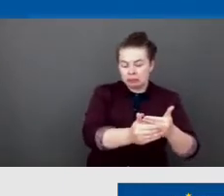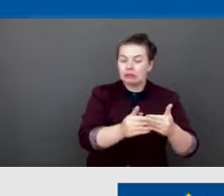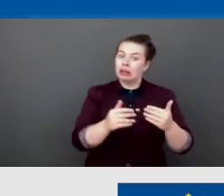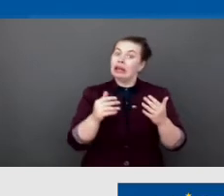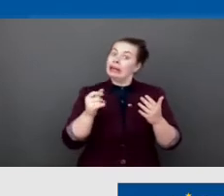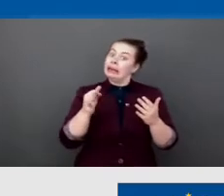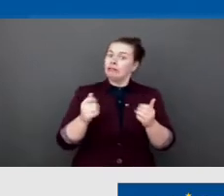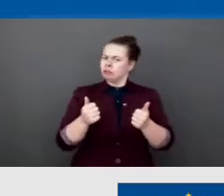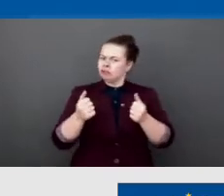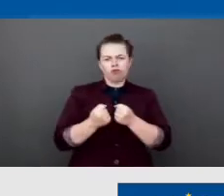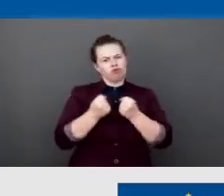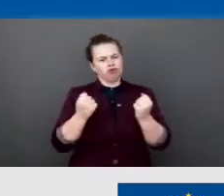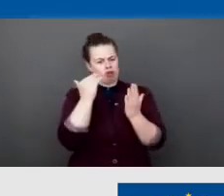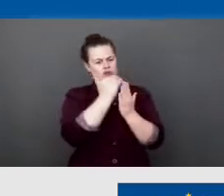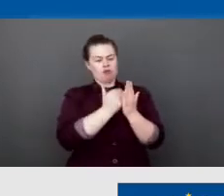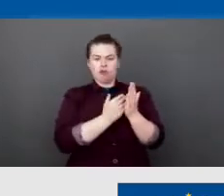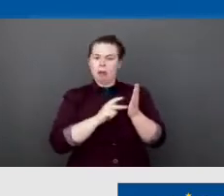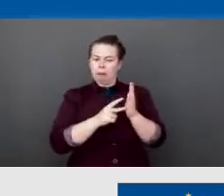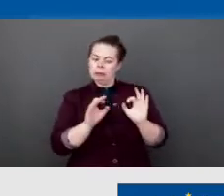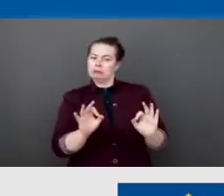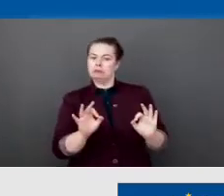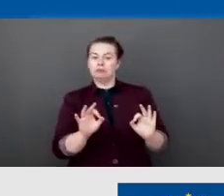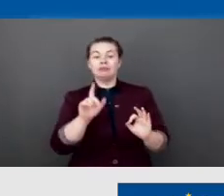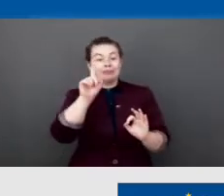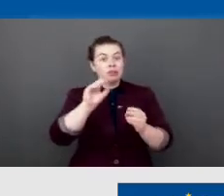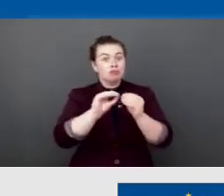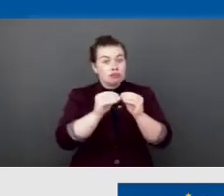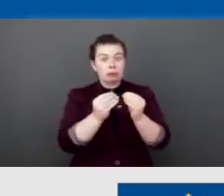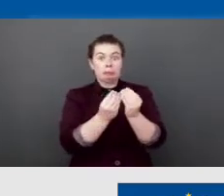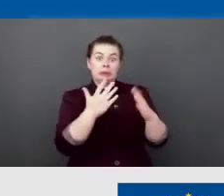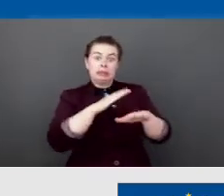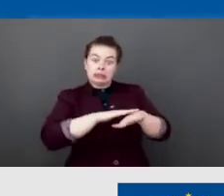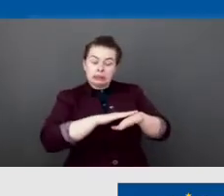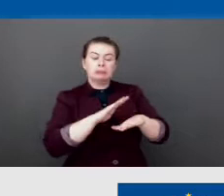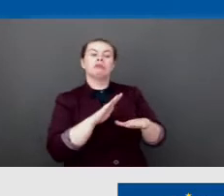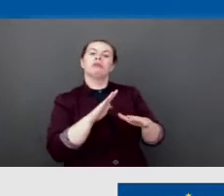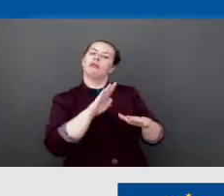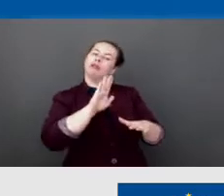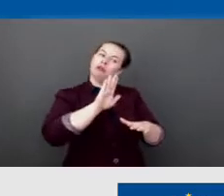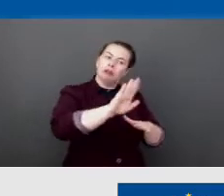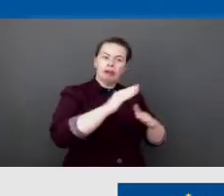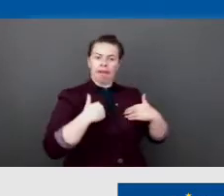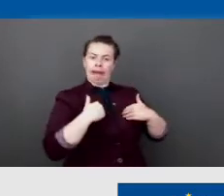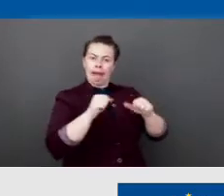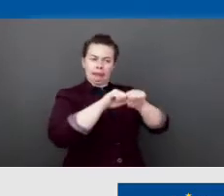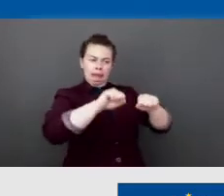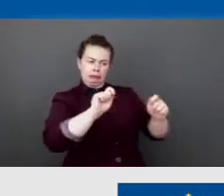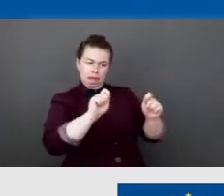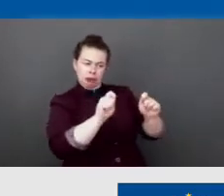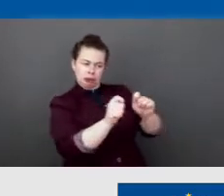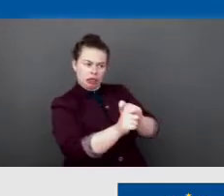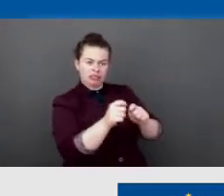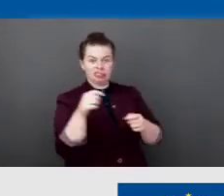of care pathway redesign, current systems are suboptimal, they don't meet fully patient needs, and they're wasteful